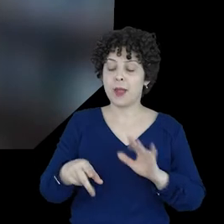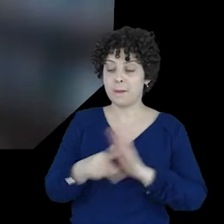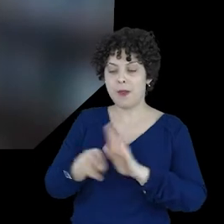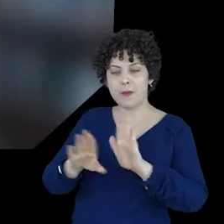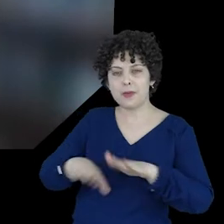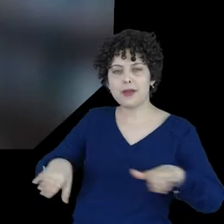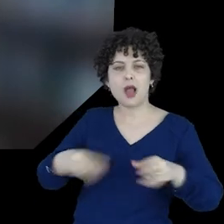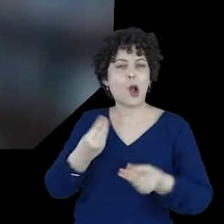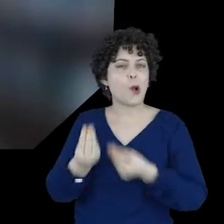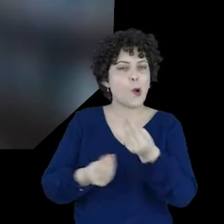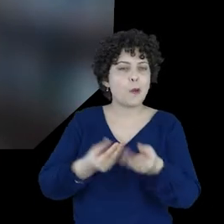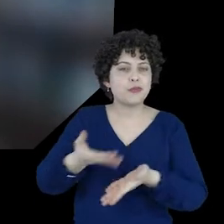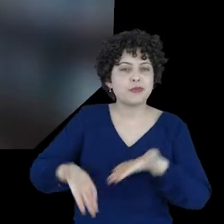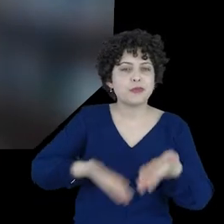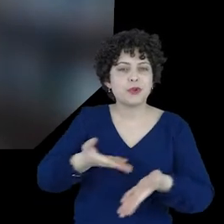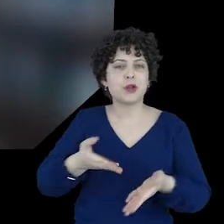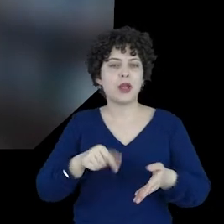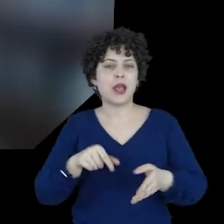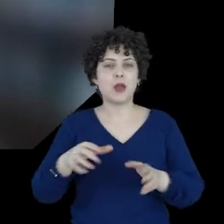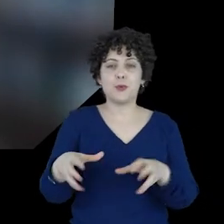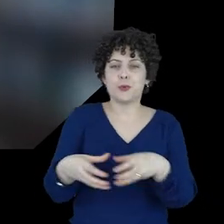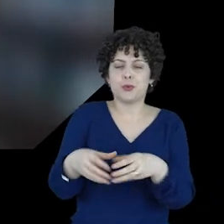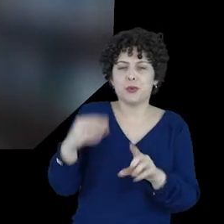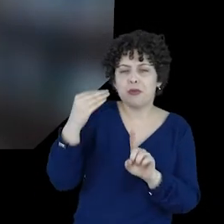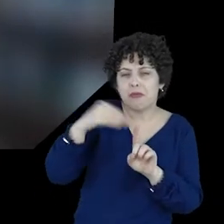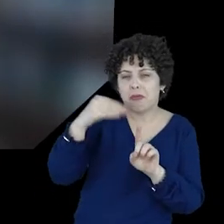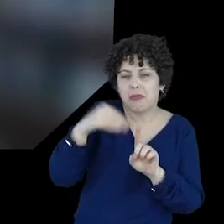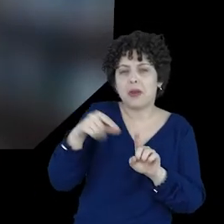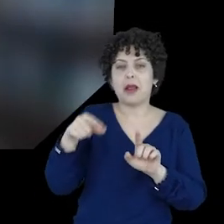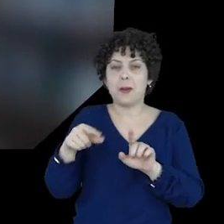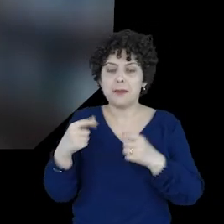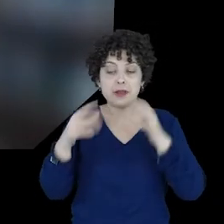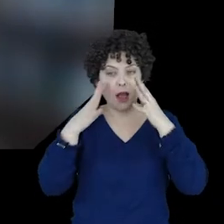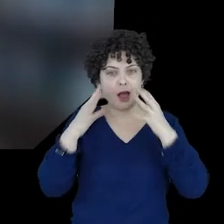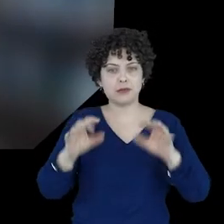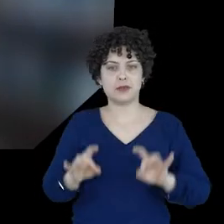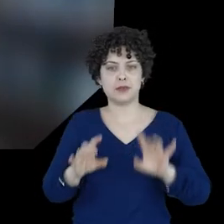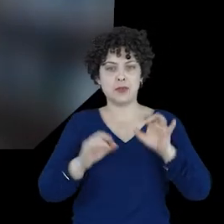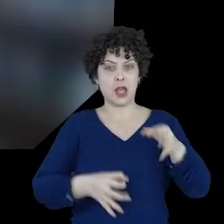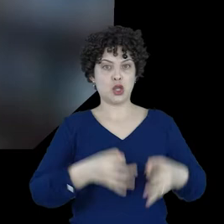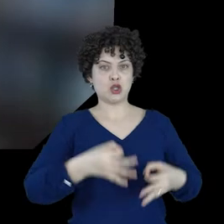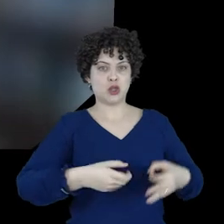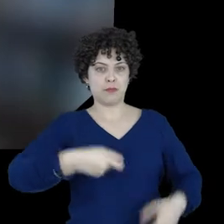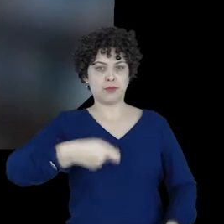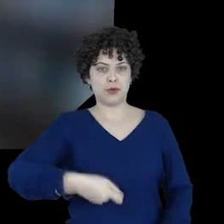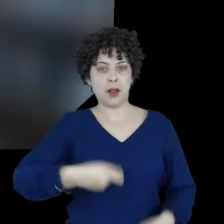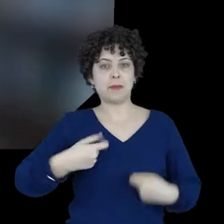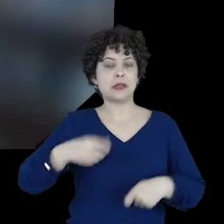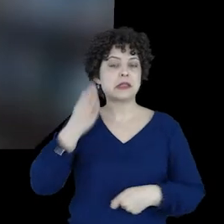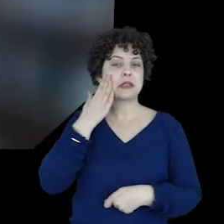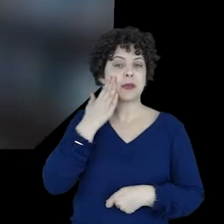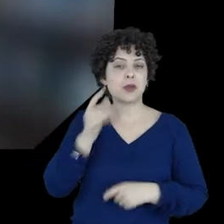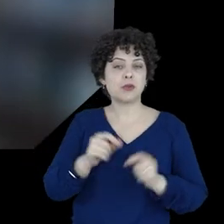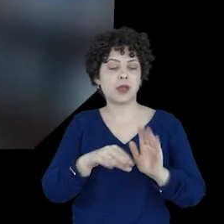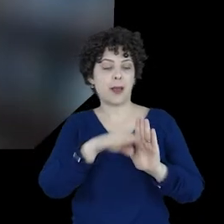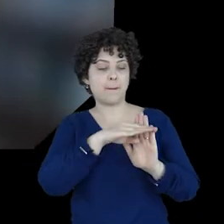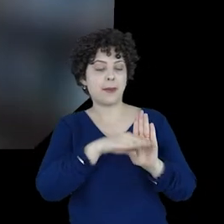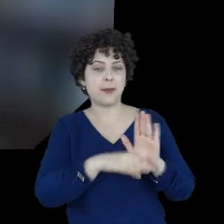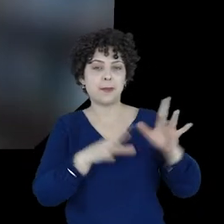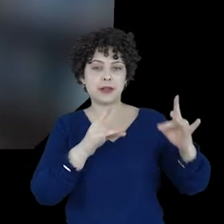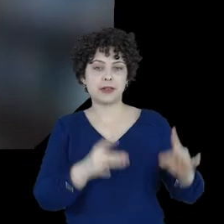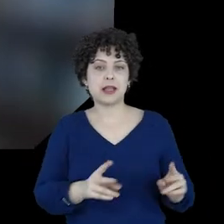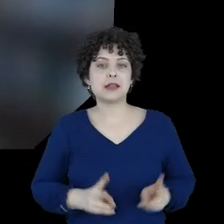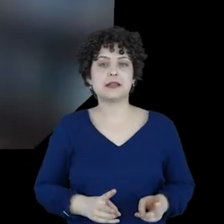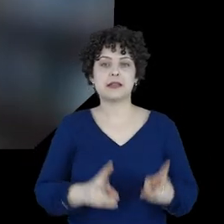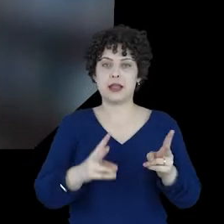to children who are recognised as a vulnerable audience requiring special consideration, and courts and tribunals must take